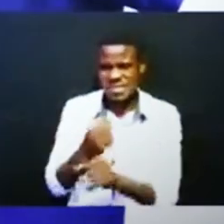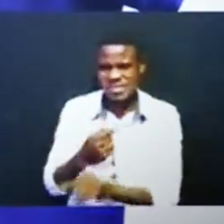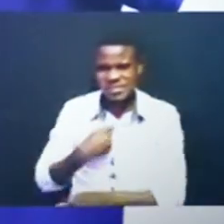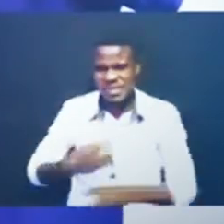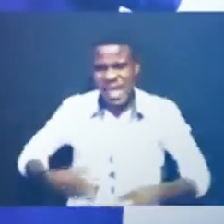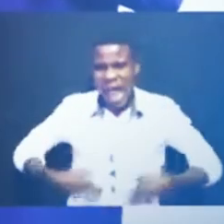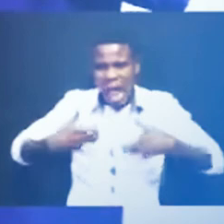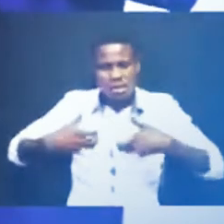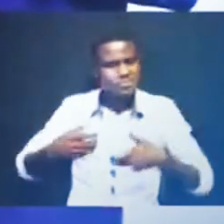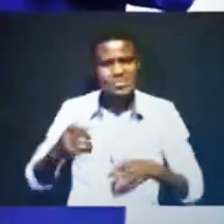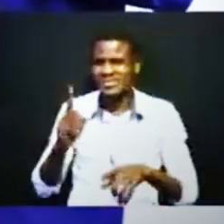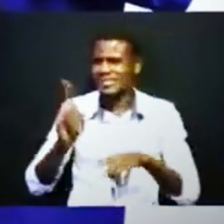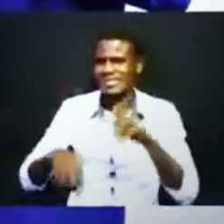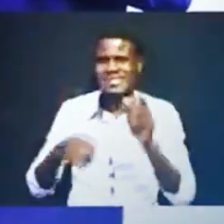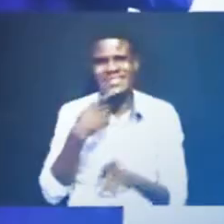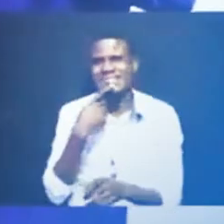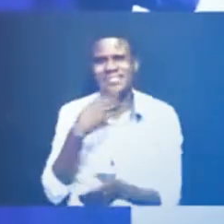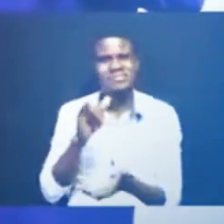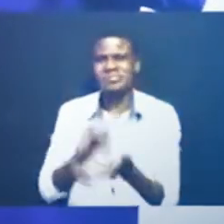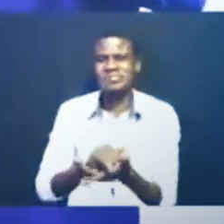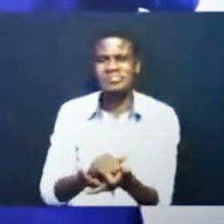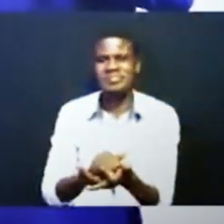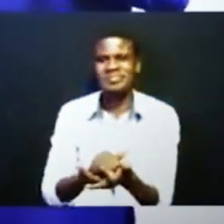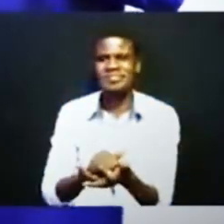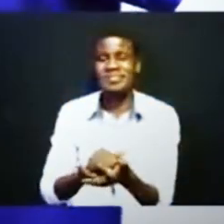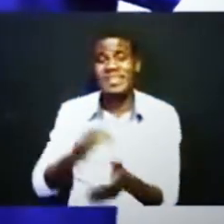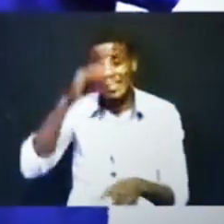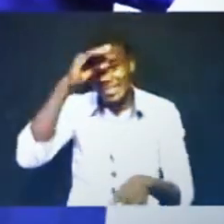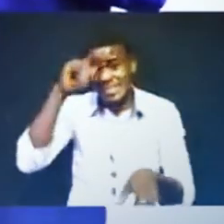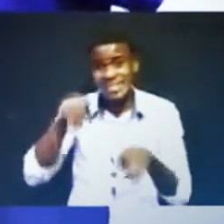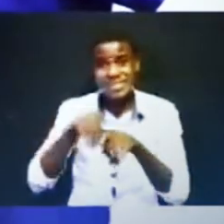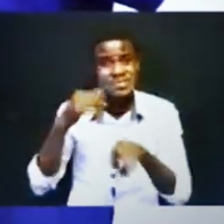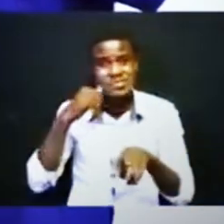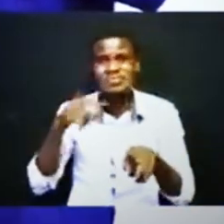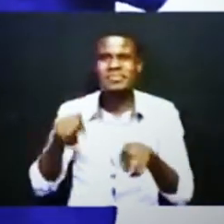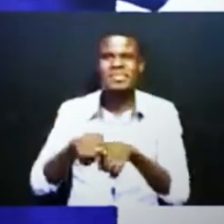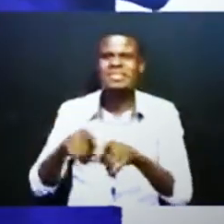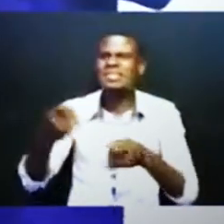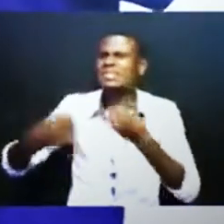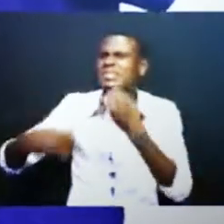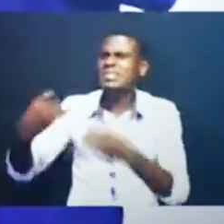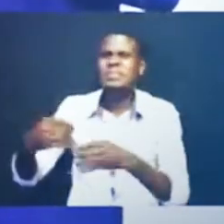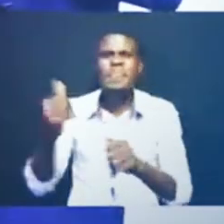displeasure. Brothers and sisters, there are issues